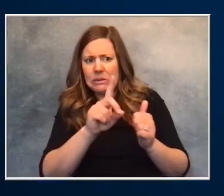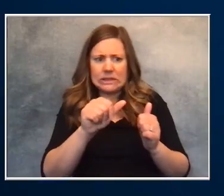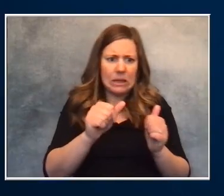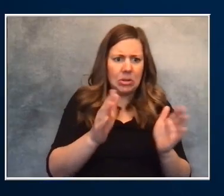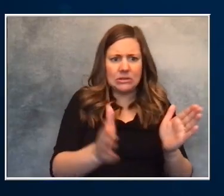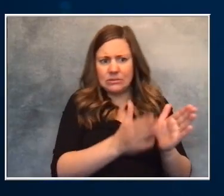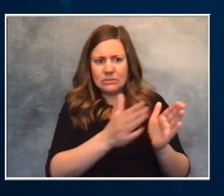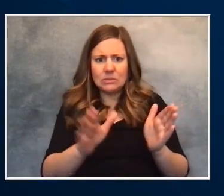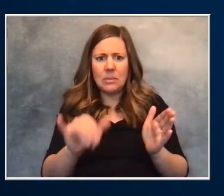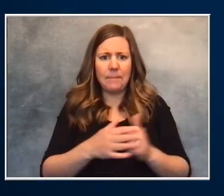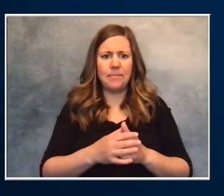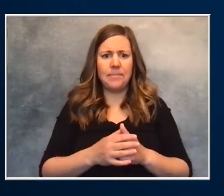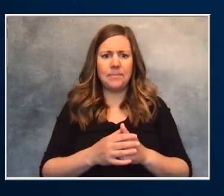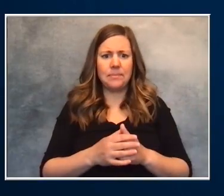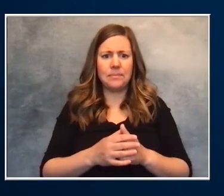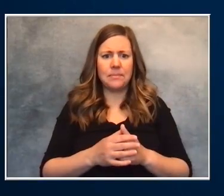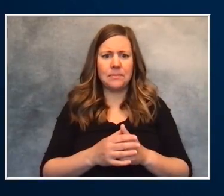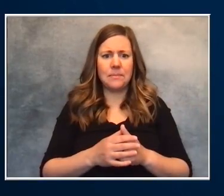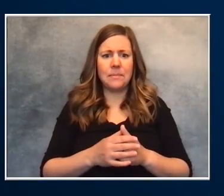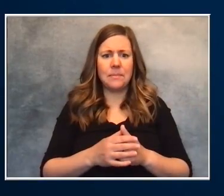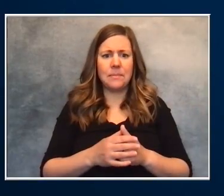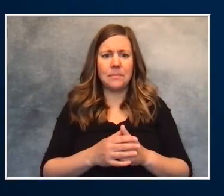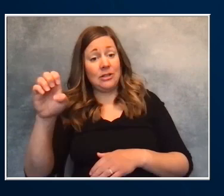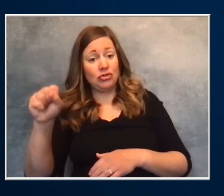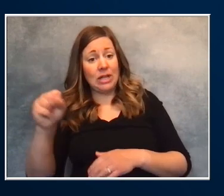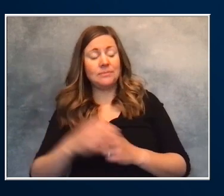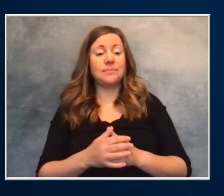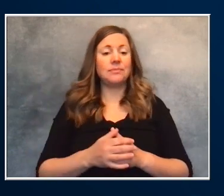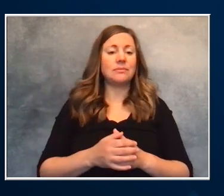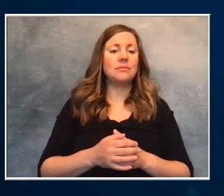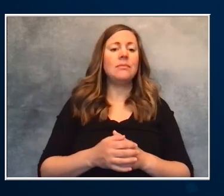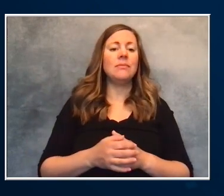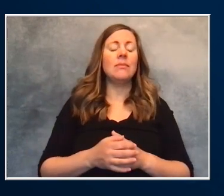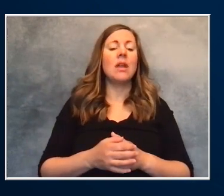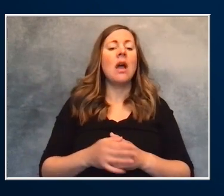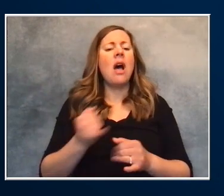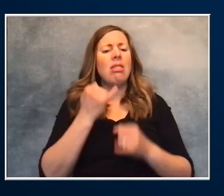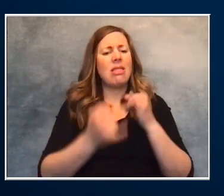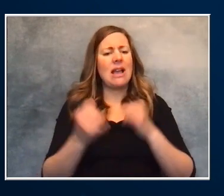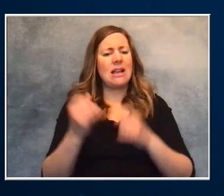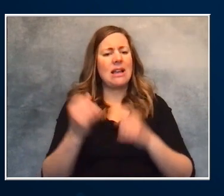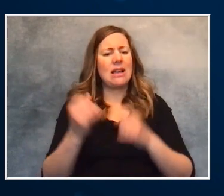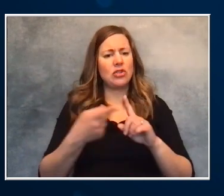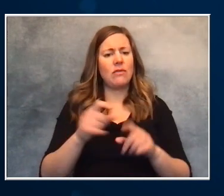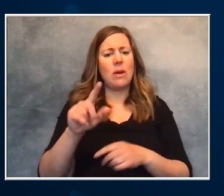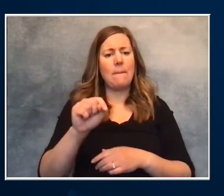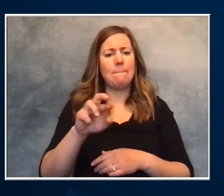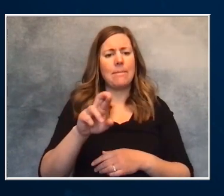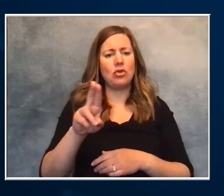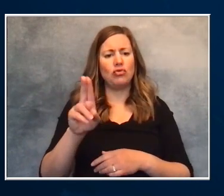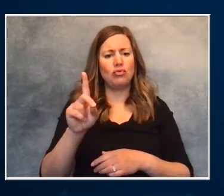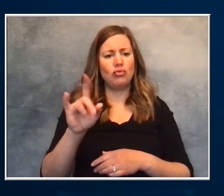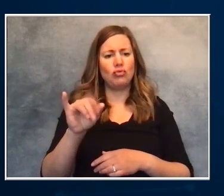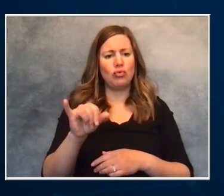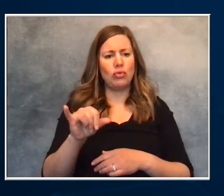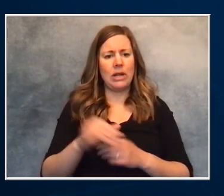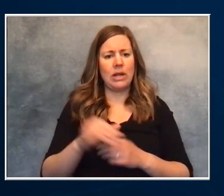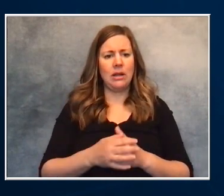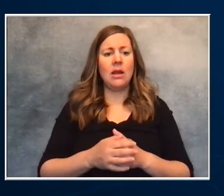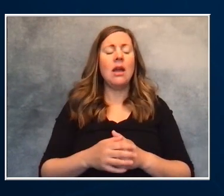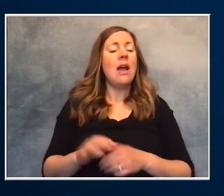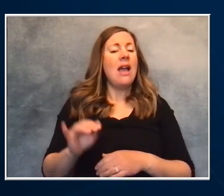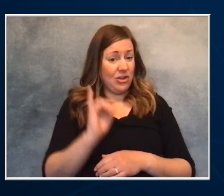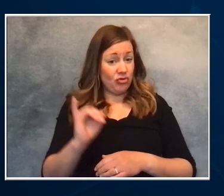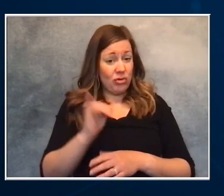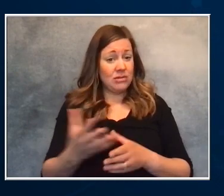Jess. So the last question is from Trudy. Does insurance, including Medicare, cover